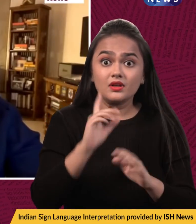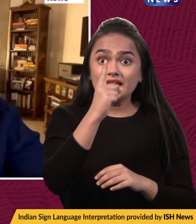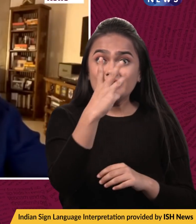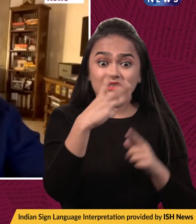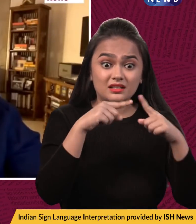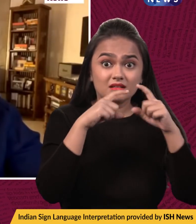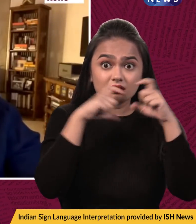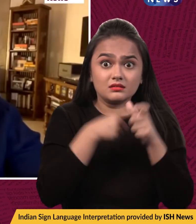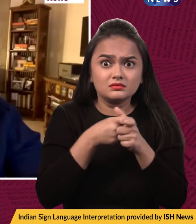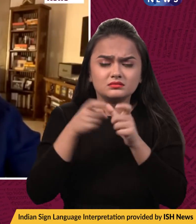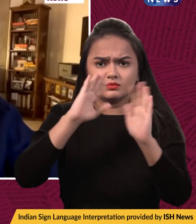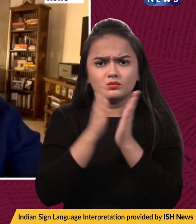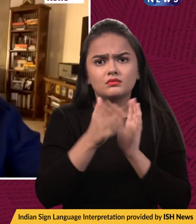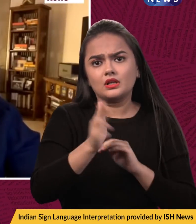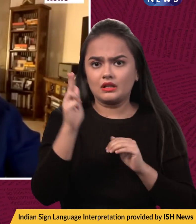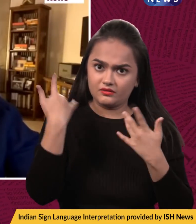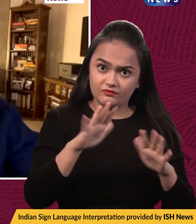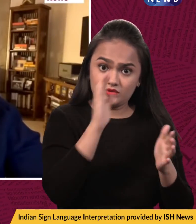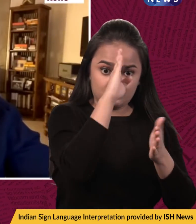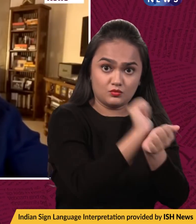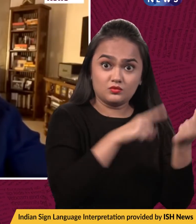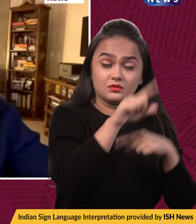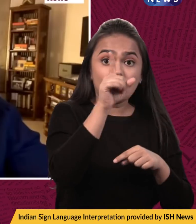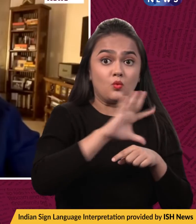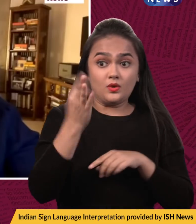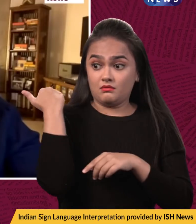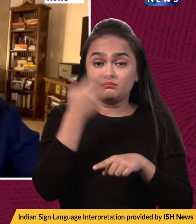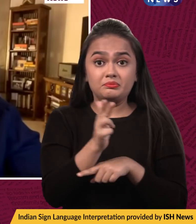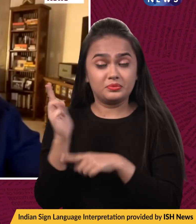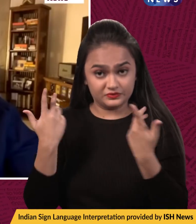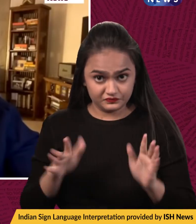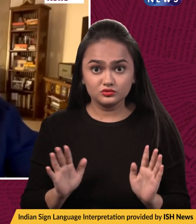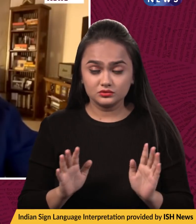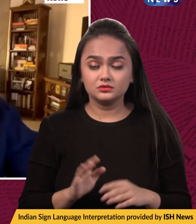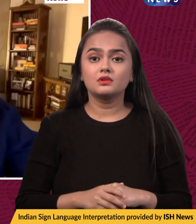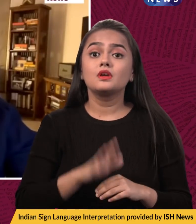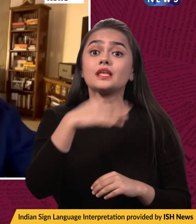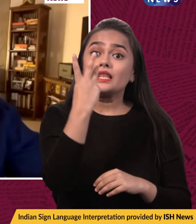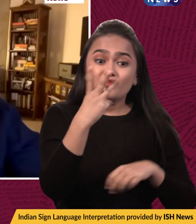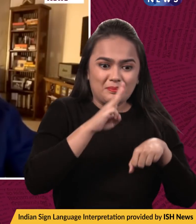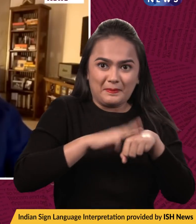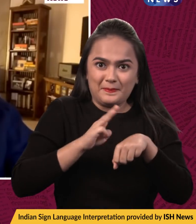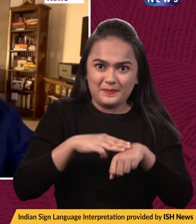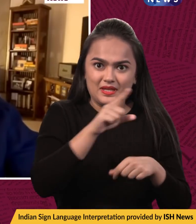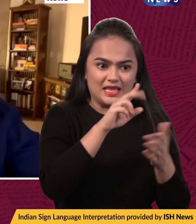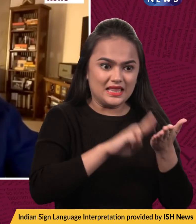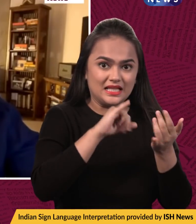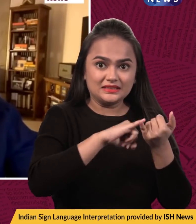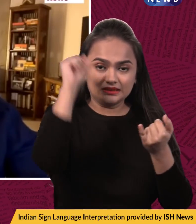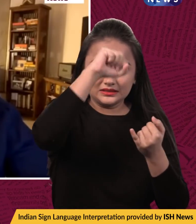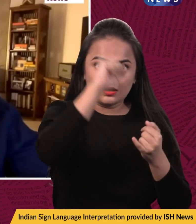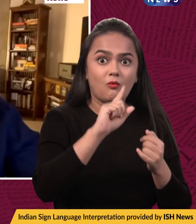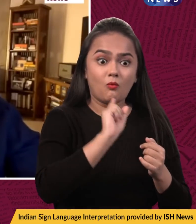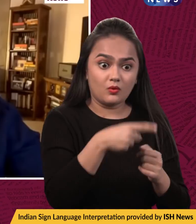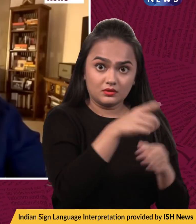13 terrorists have been killed by forces in the last 1 week. 3 members of the Nihang Sikh